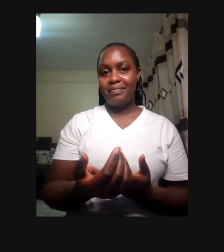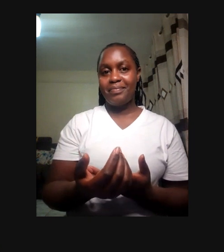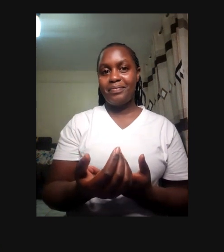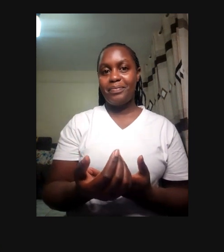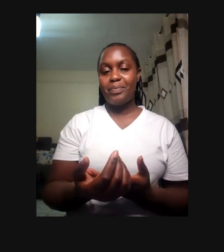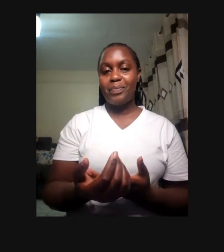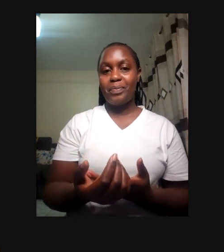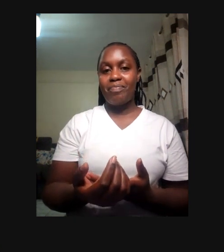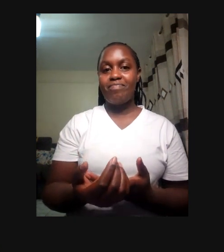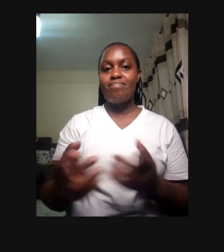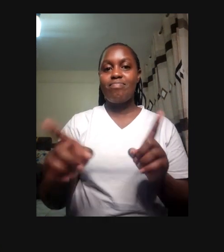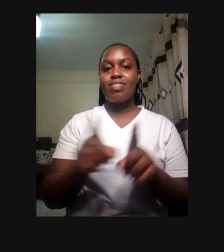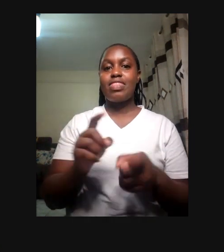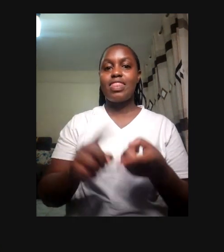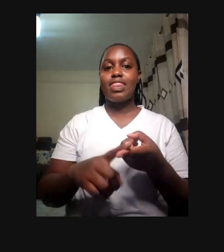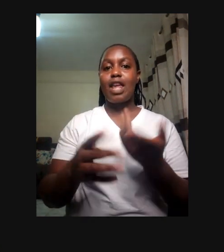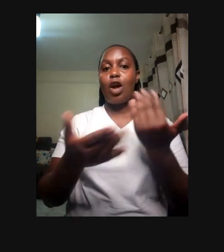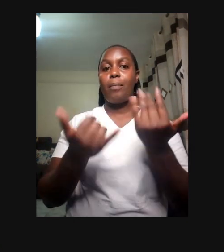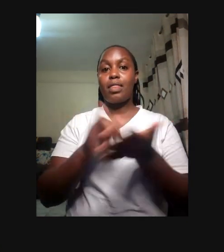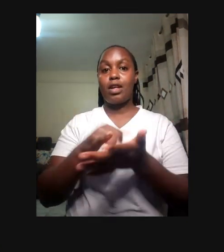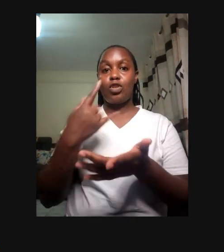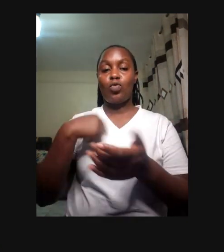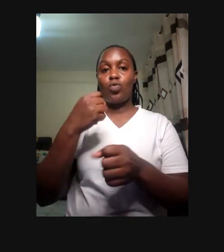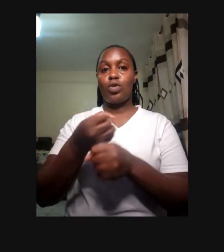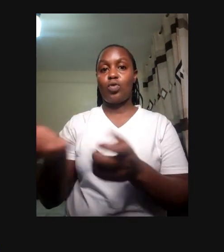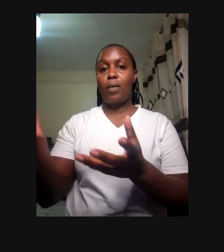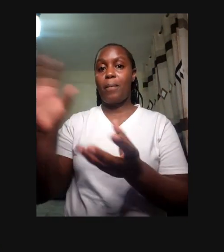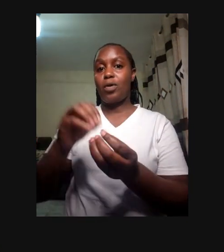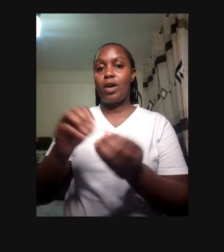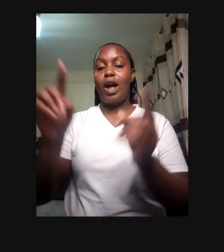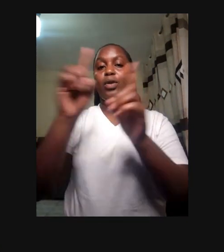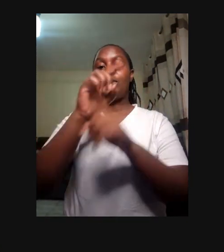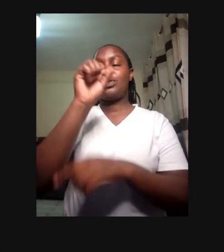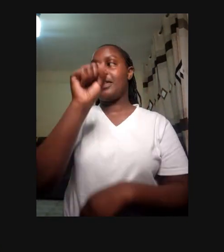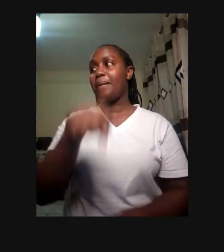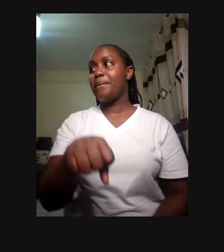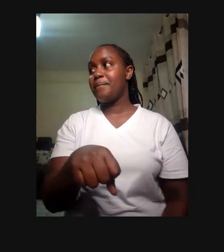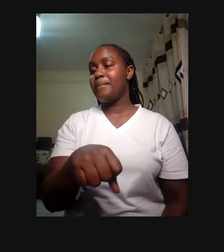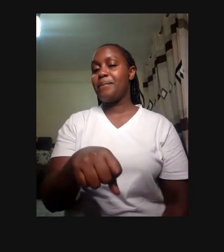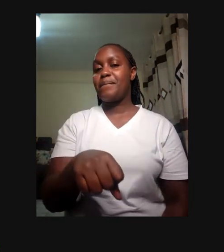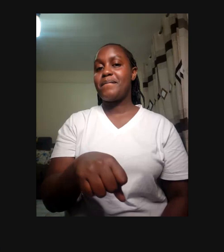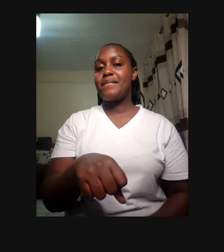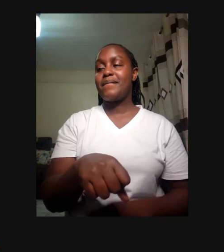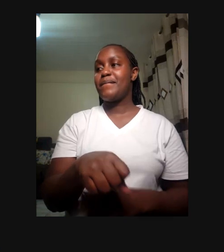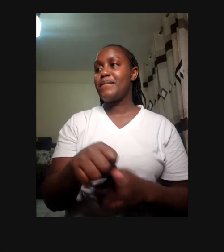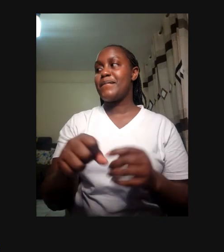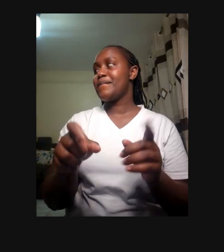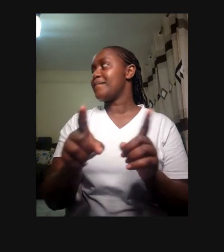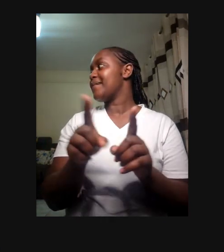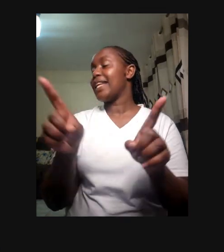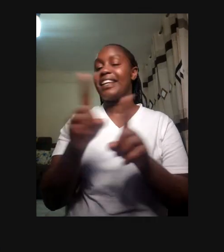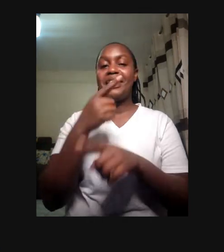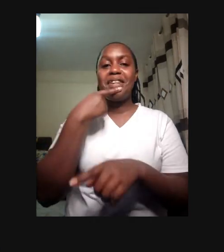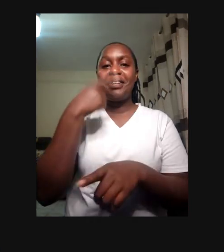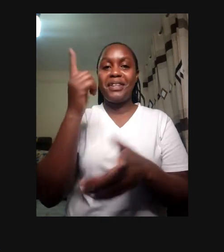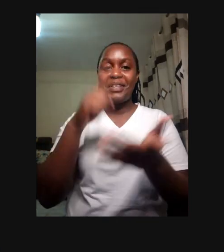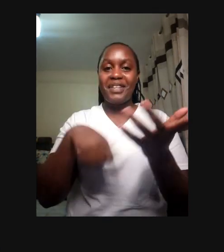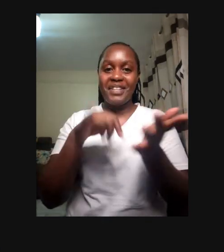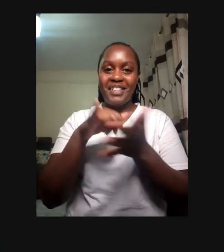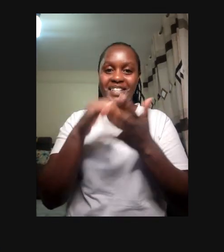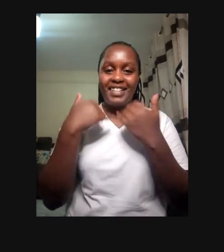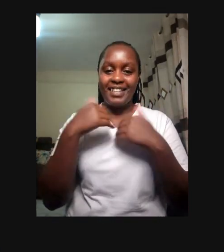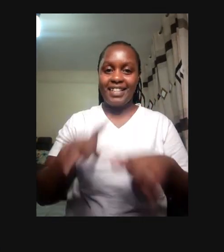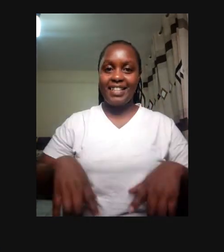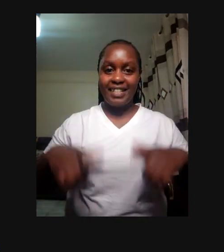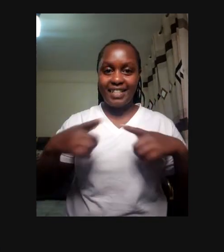I am hoping we'll do this more. And yes, of course, like we said, we have been live on Facebook, LinkedIn, and